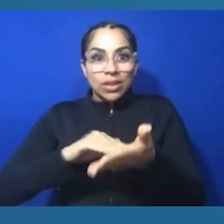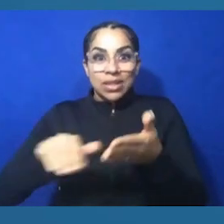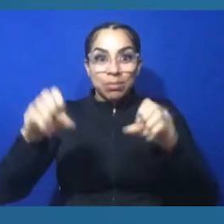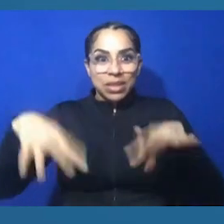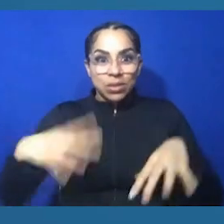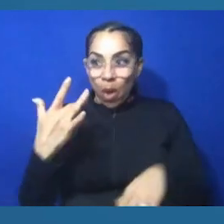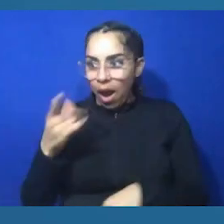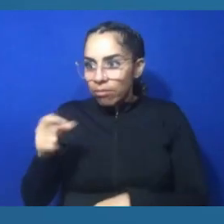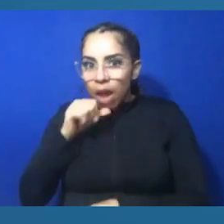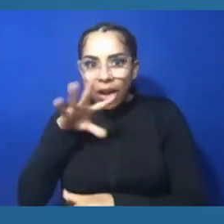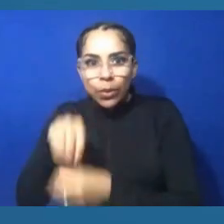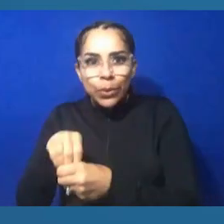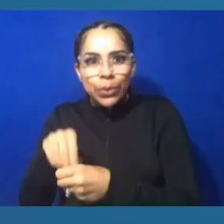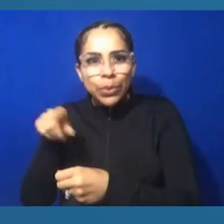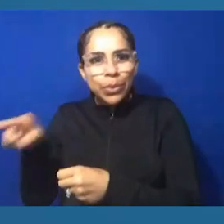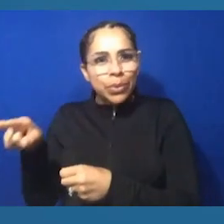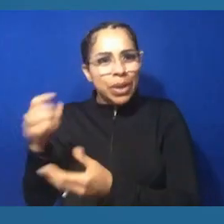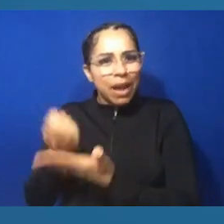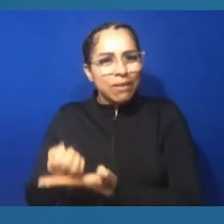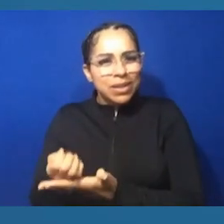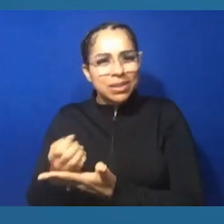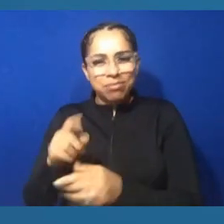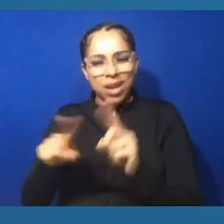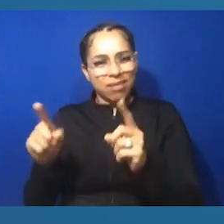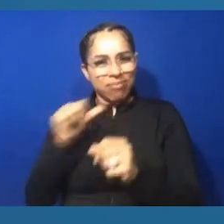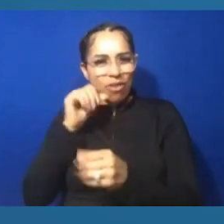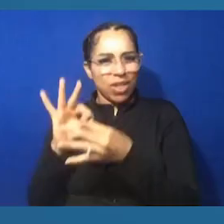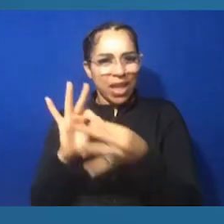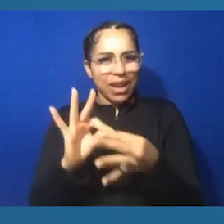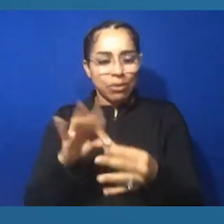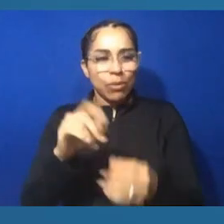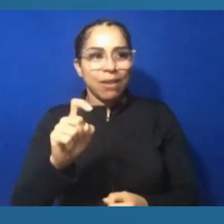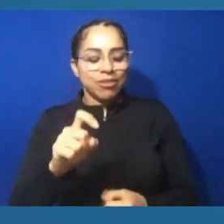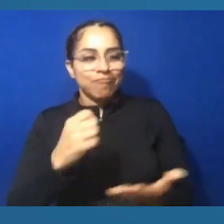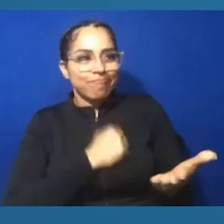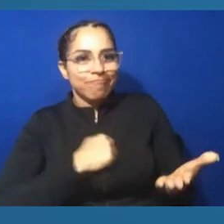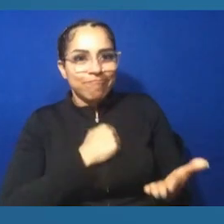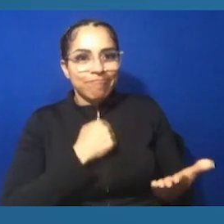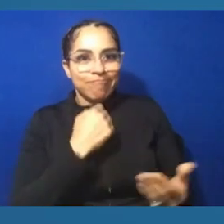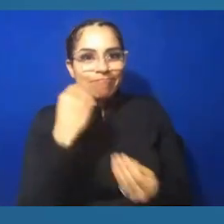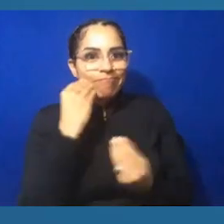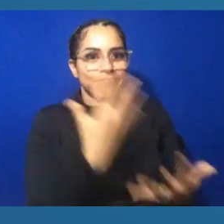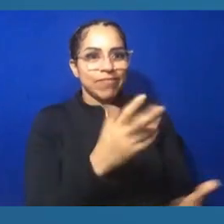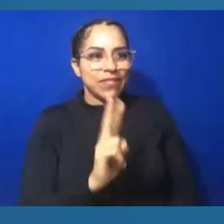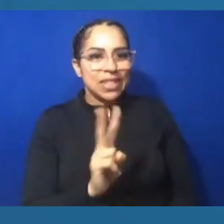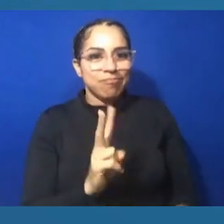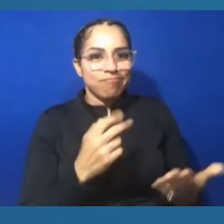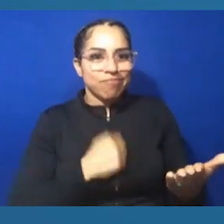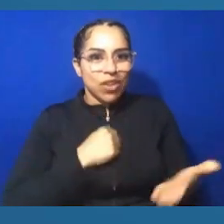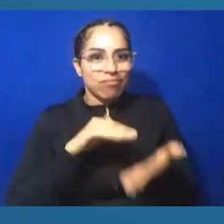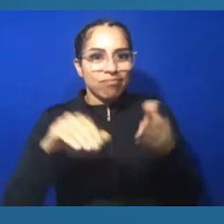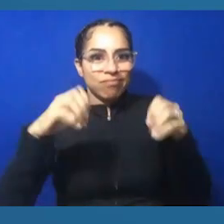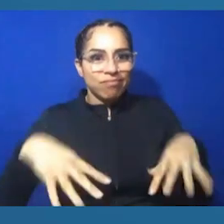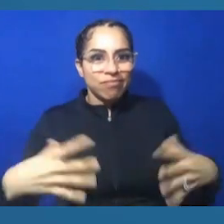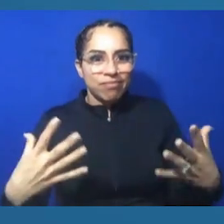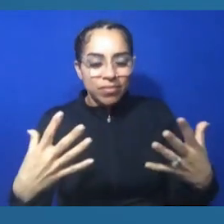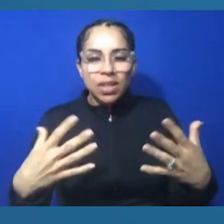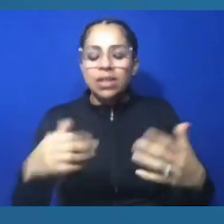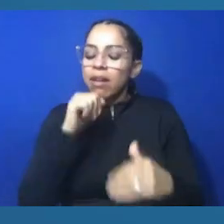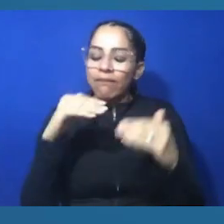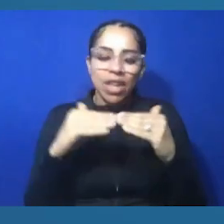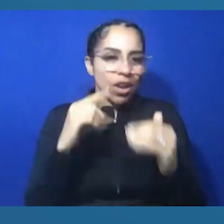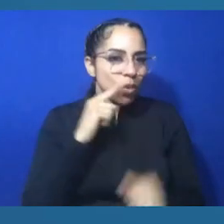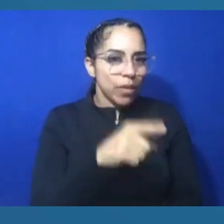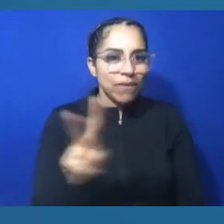to end that. And, you know, it's not a game of chance that was just unfair to victims, but in many ways it's unfair to those